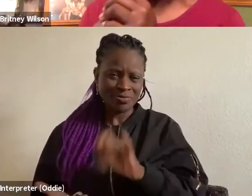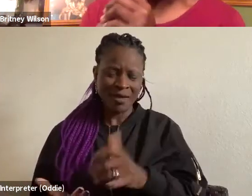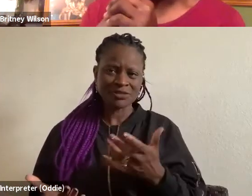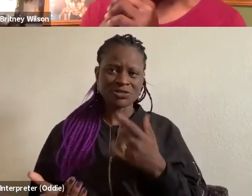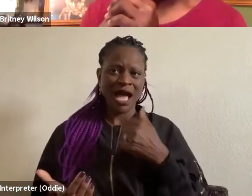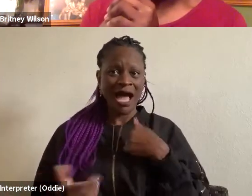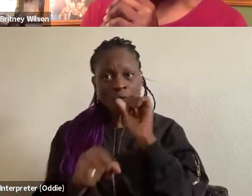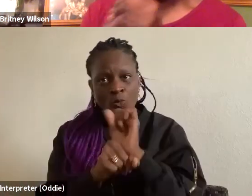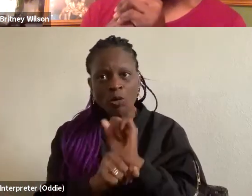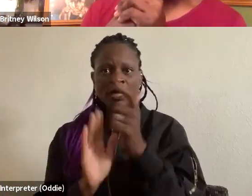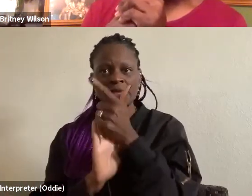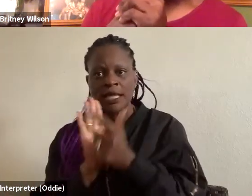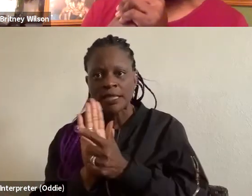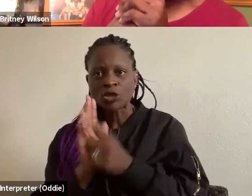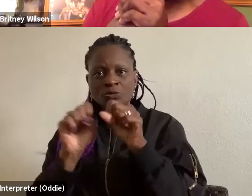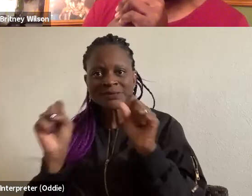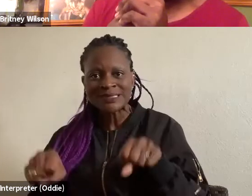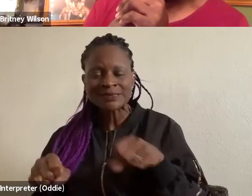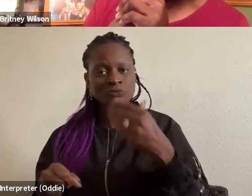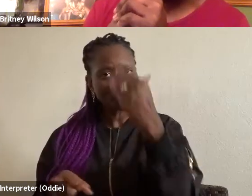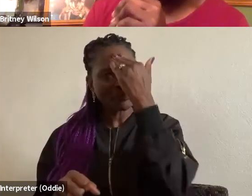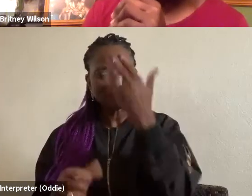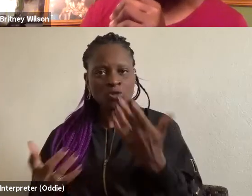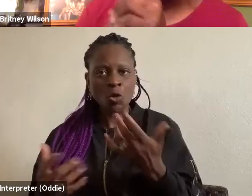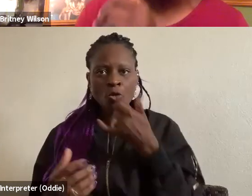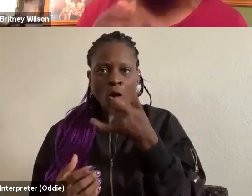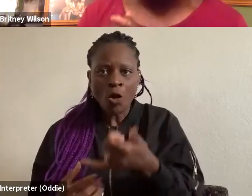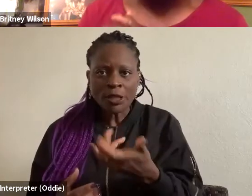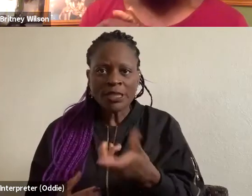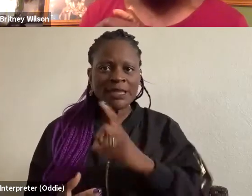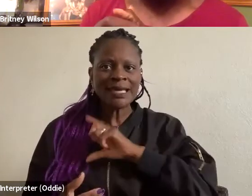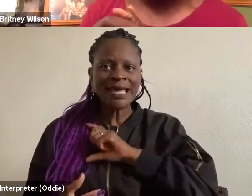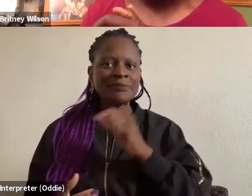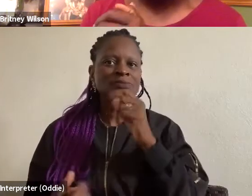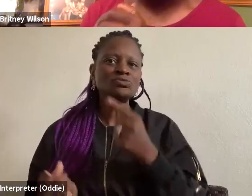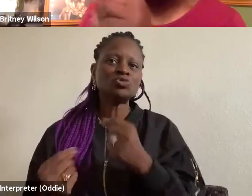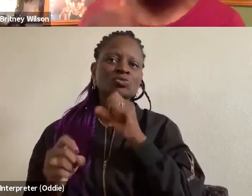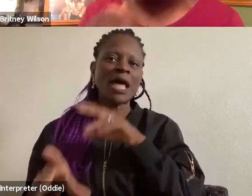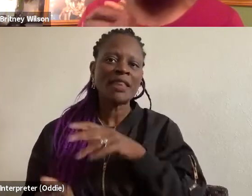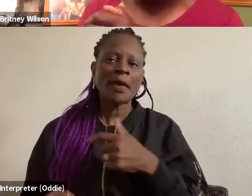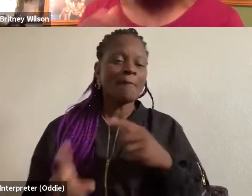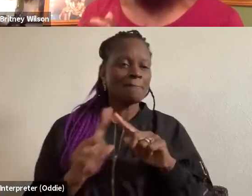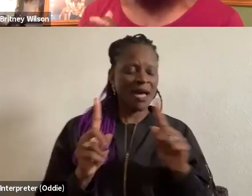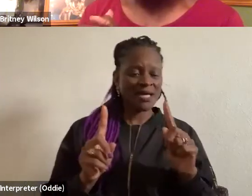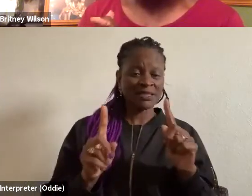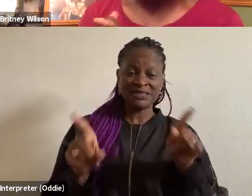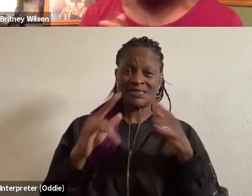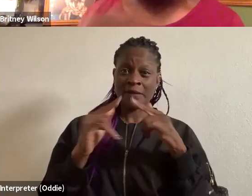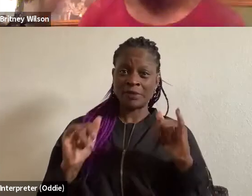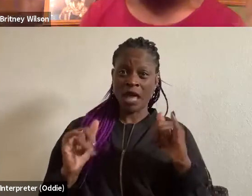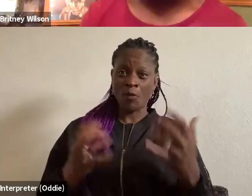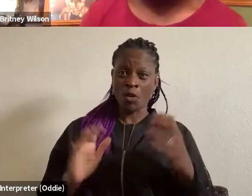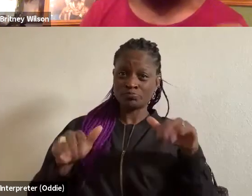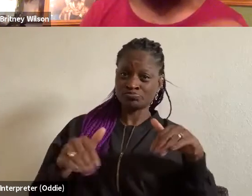but I knew that, like, I wanted to address it some kind of way, and so the essay was my way